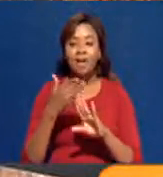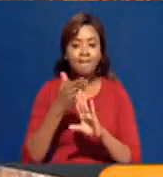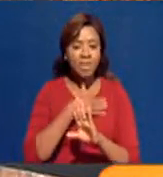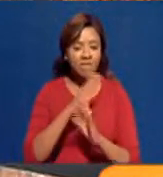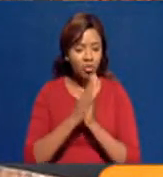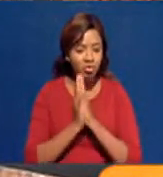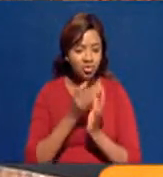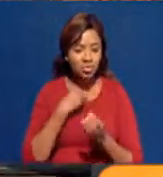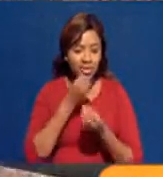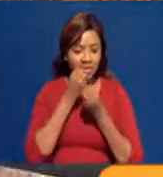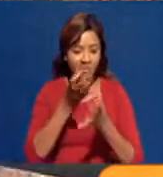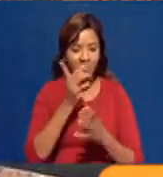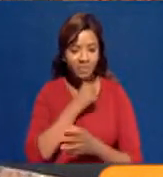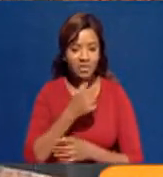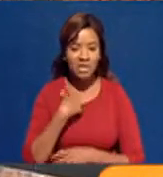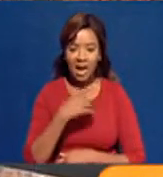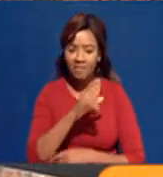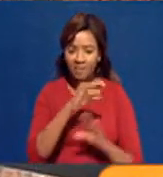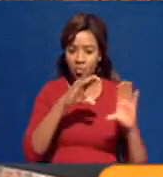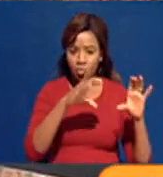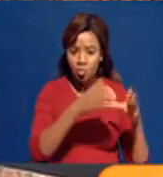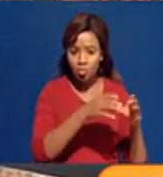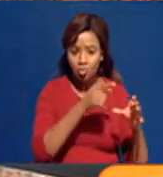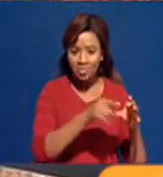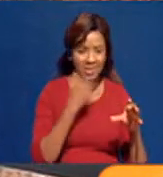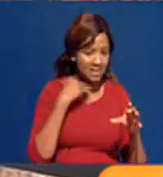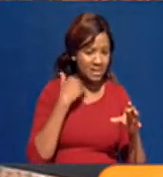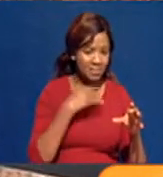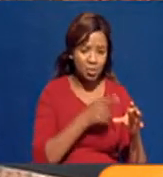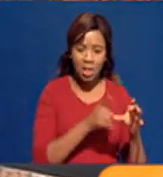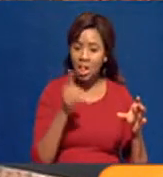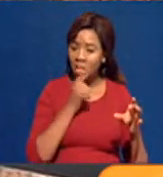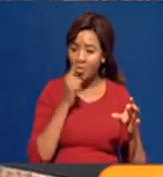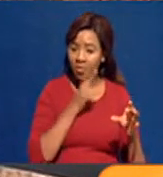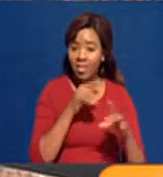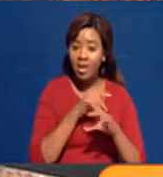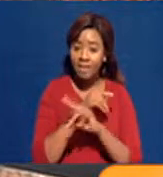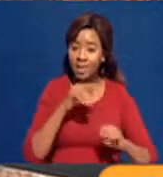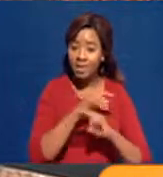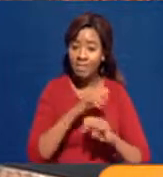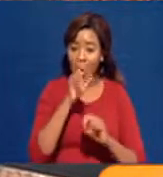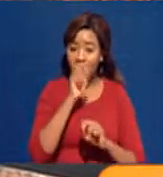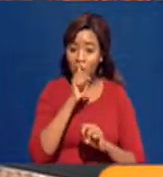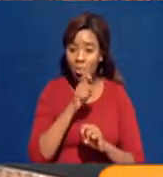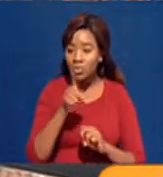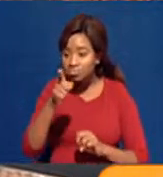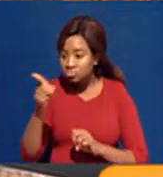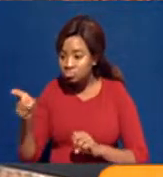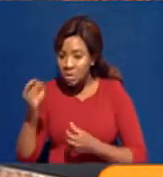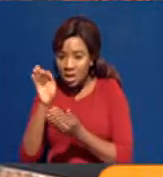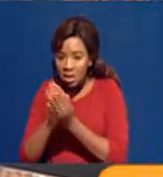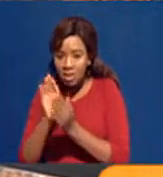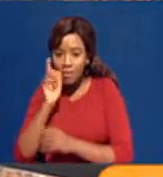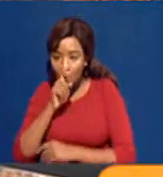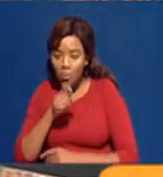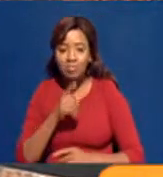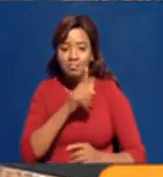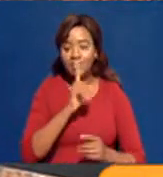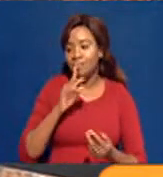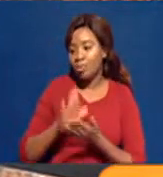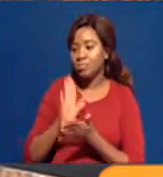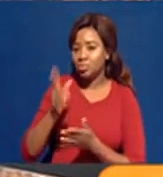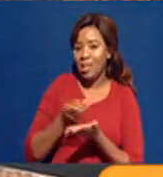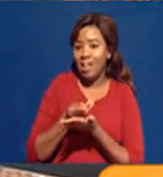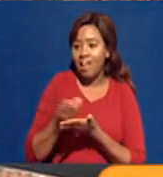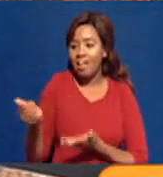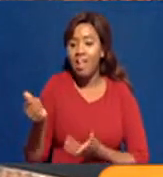earlier on. So tonight, a story of a well-organized chicken theft syndicate that is on the loose, targeting poultry farmers with the aim of profiting from